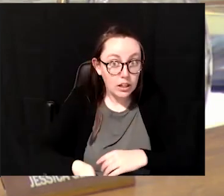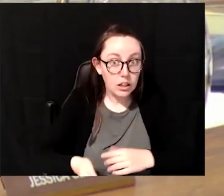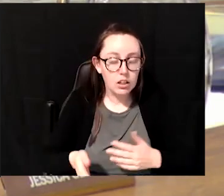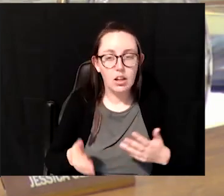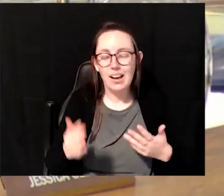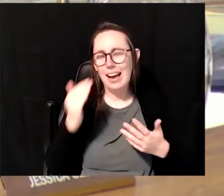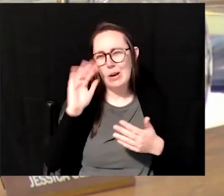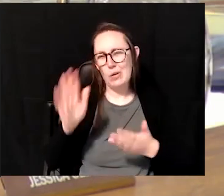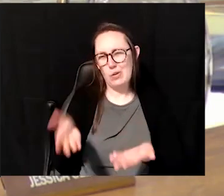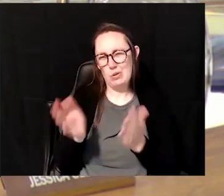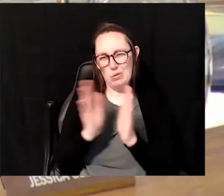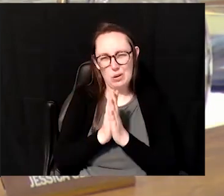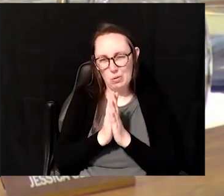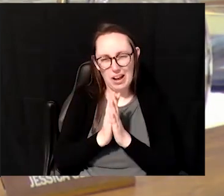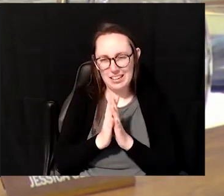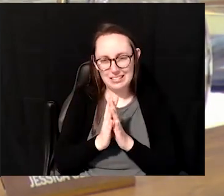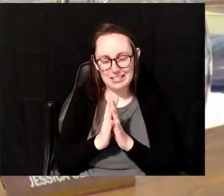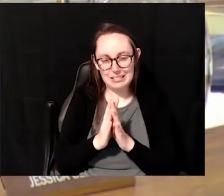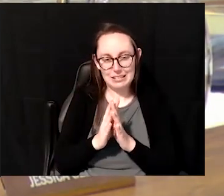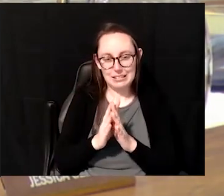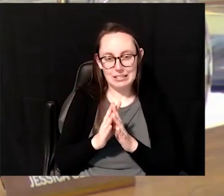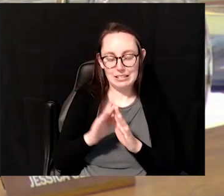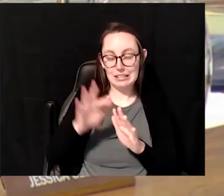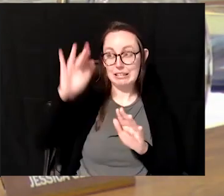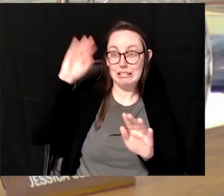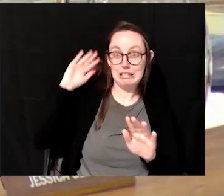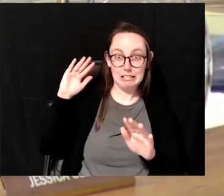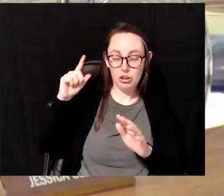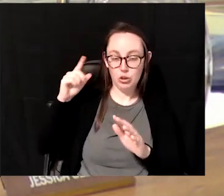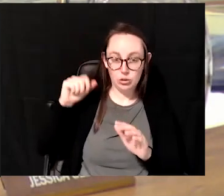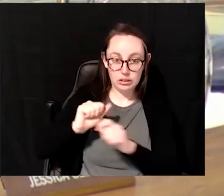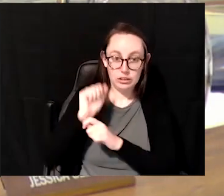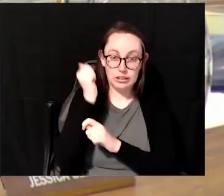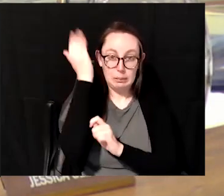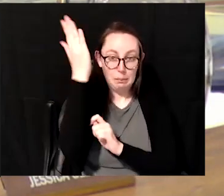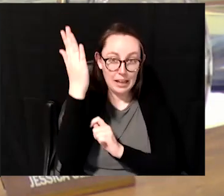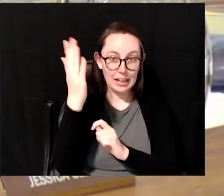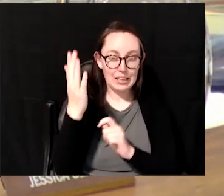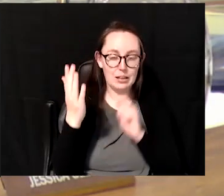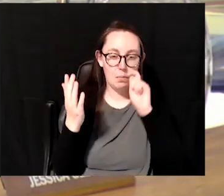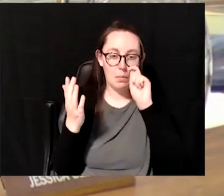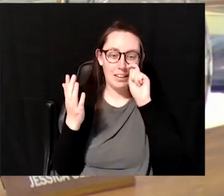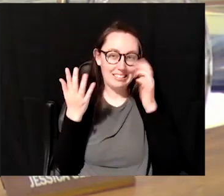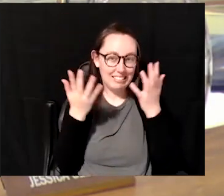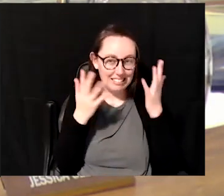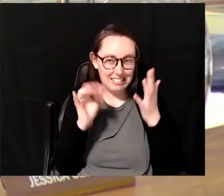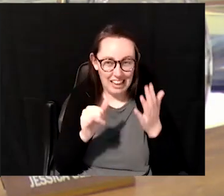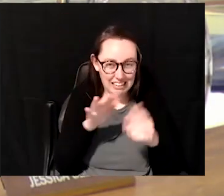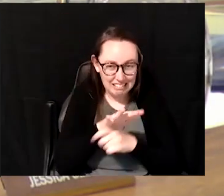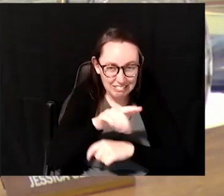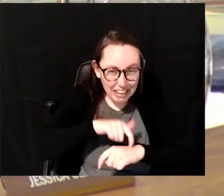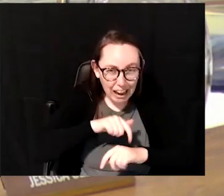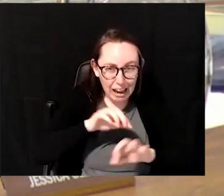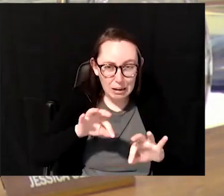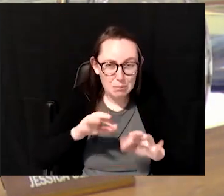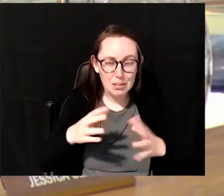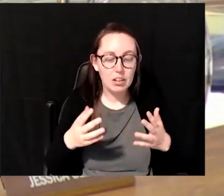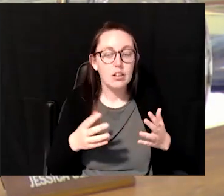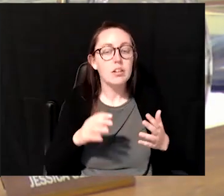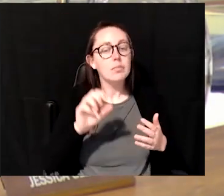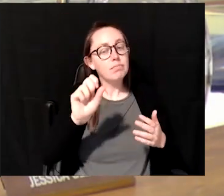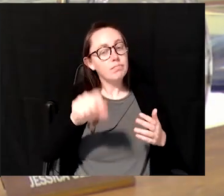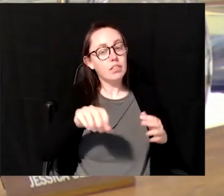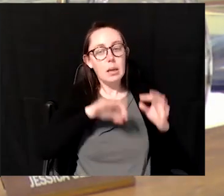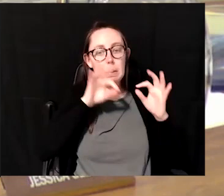the earliest agenda we could get it on um it's actually perfect timing the Thompson trusts um gave us through the month of